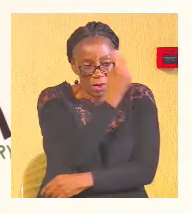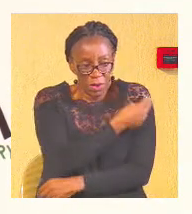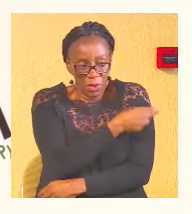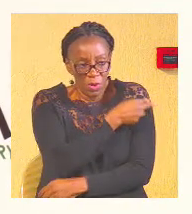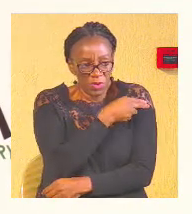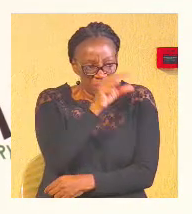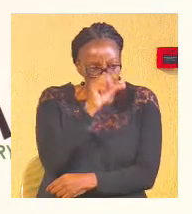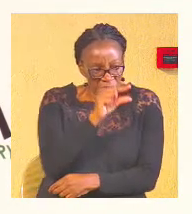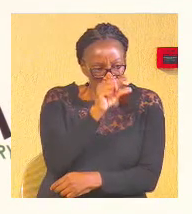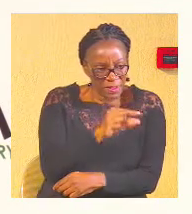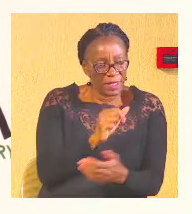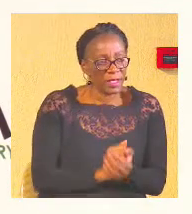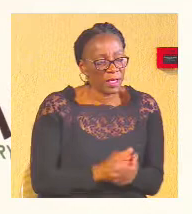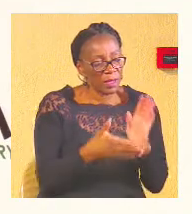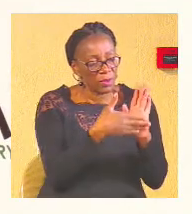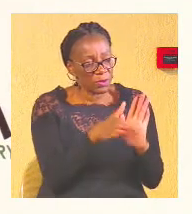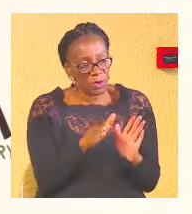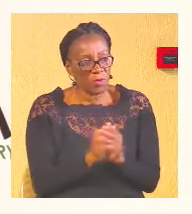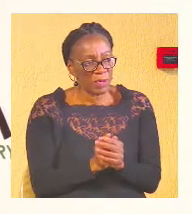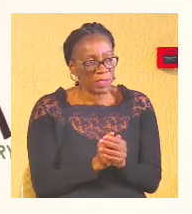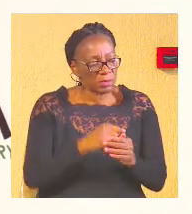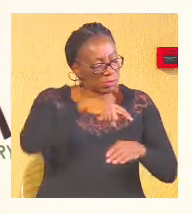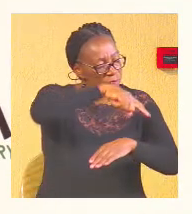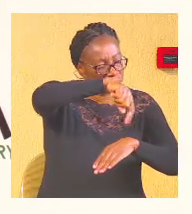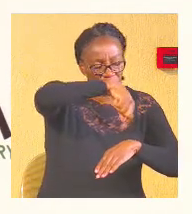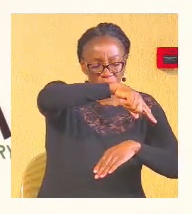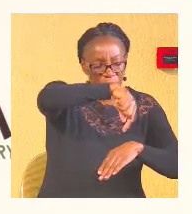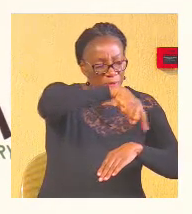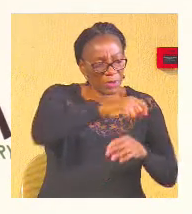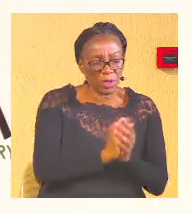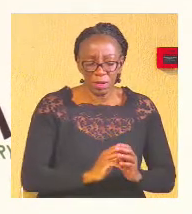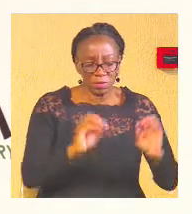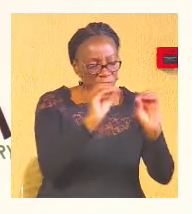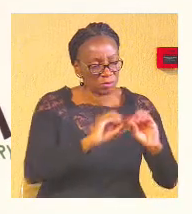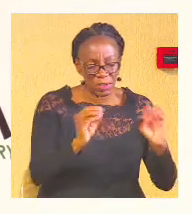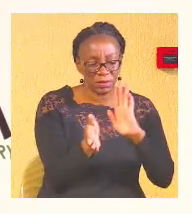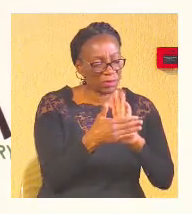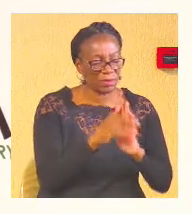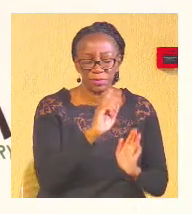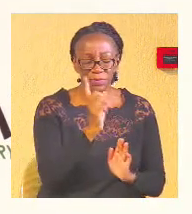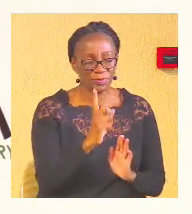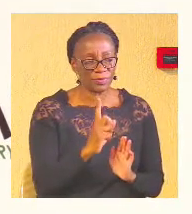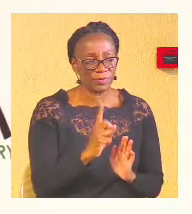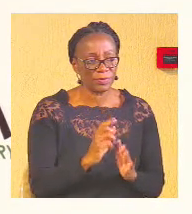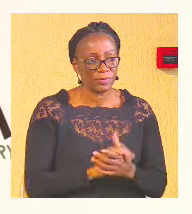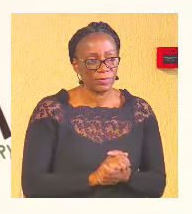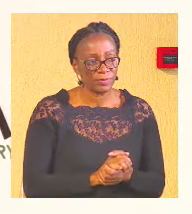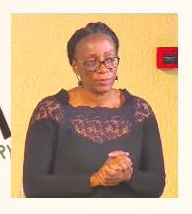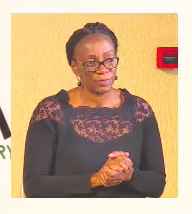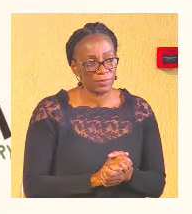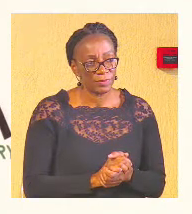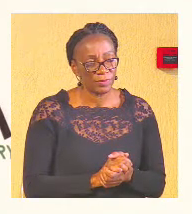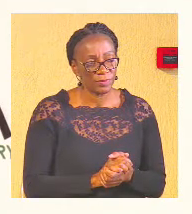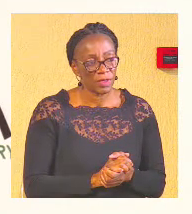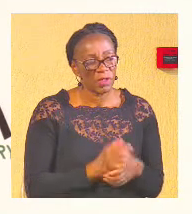expanding access, possibility of access to health care. So, but I think that we could possibly